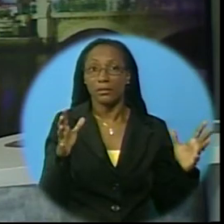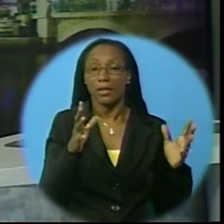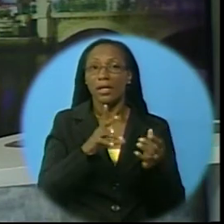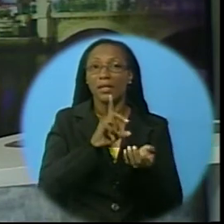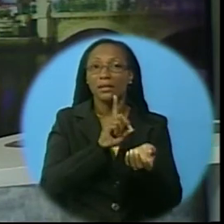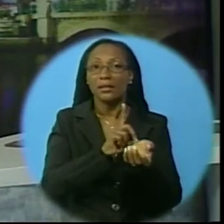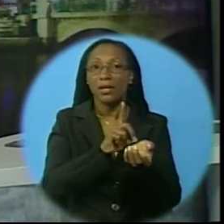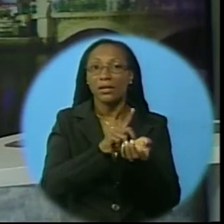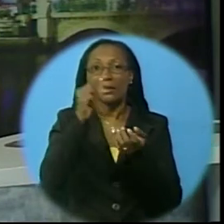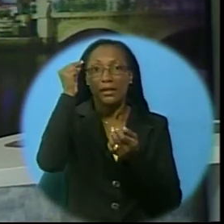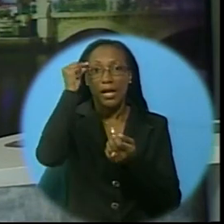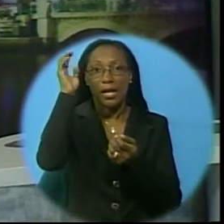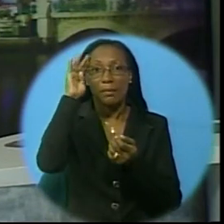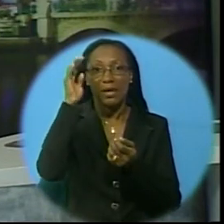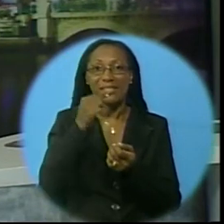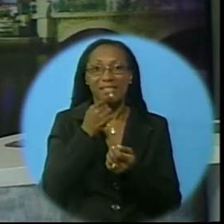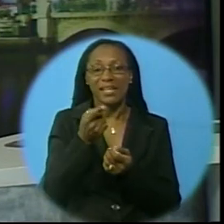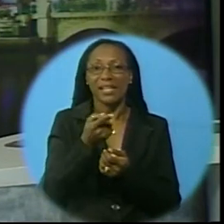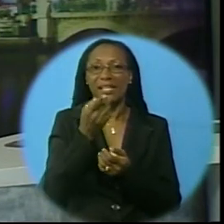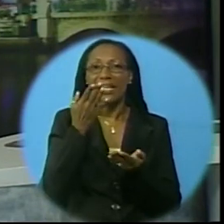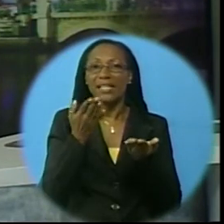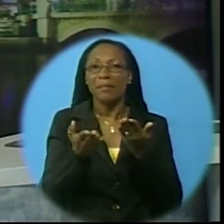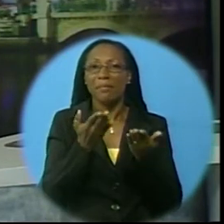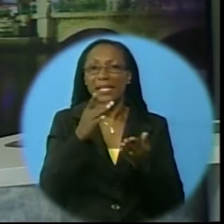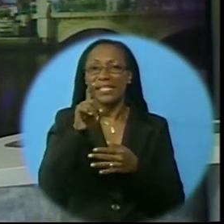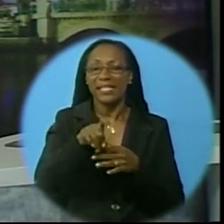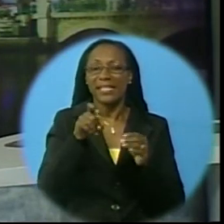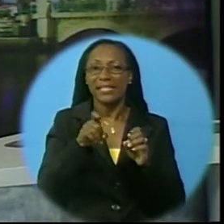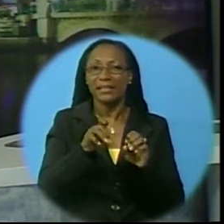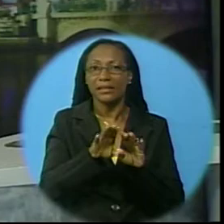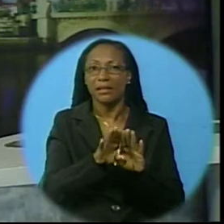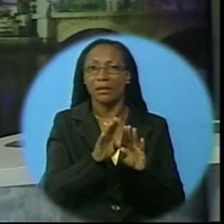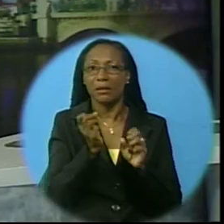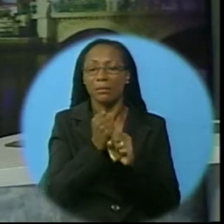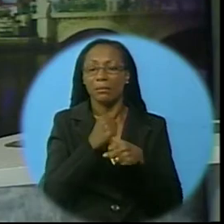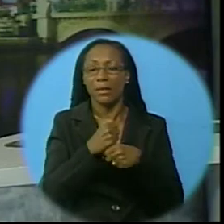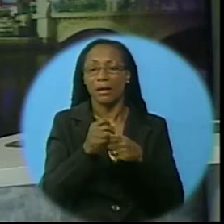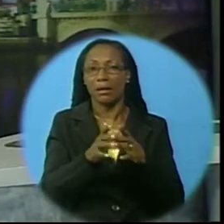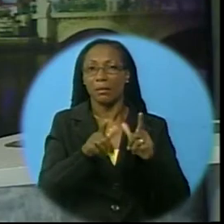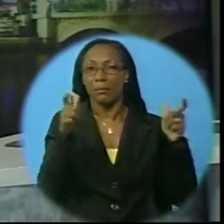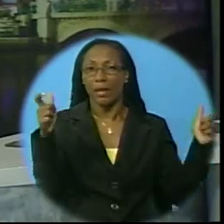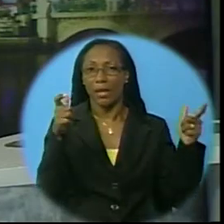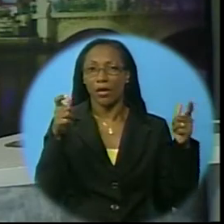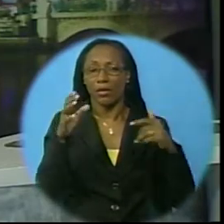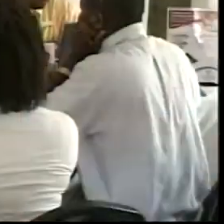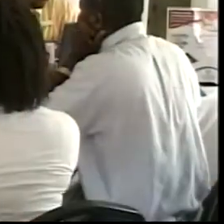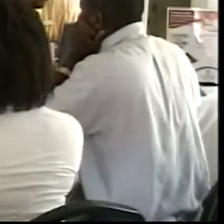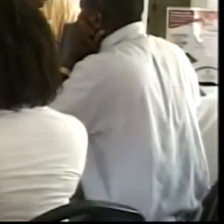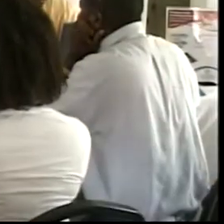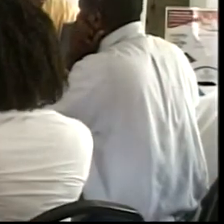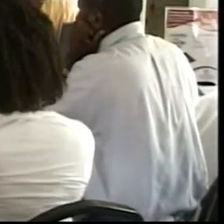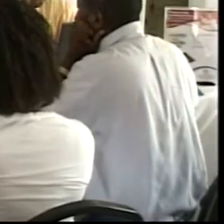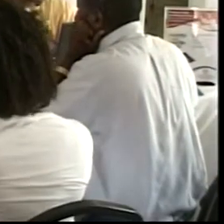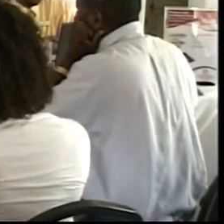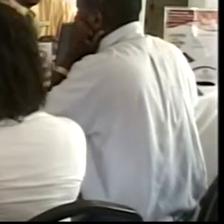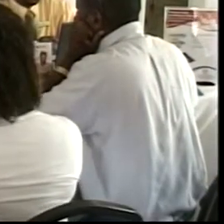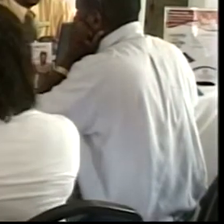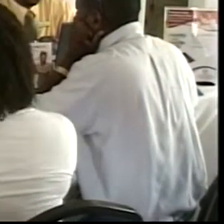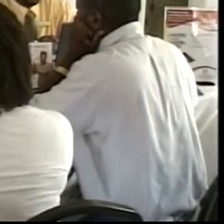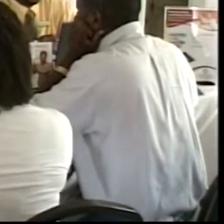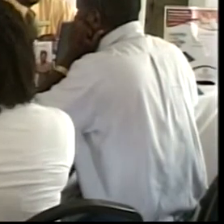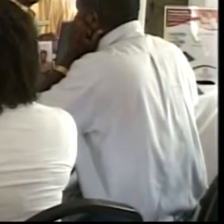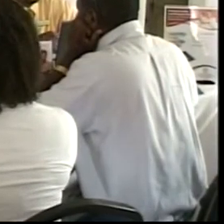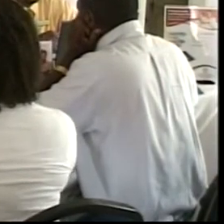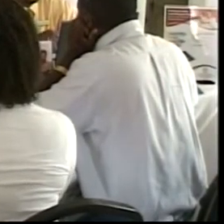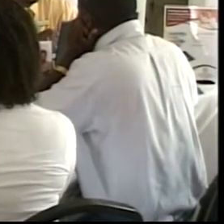Gary Barr says they may be forced to expand the facility even further. Dr. Barr was speaking to the media during a loan